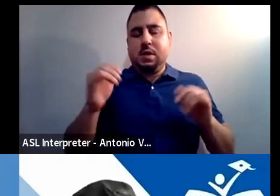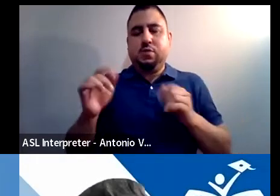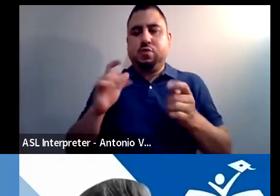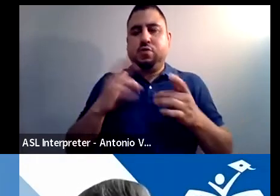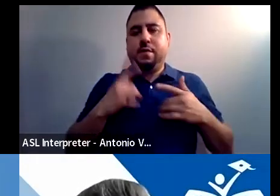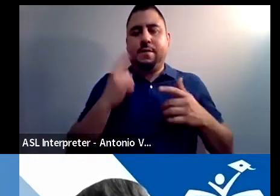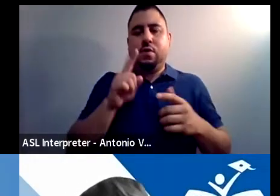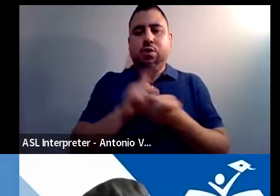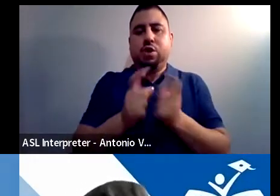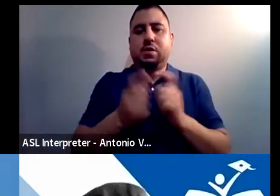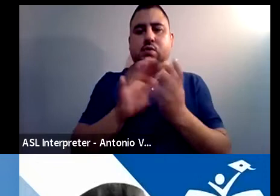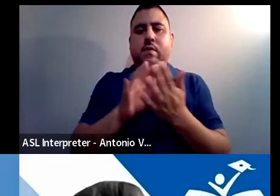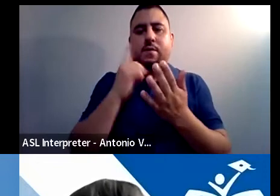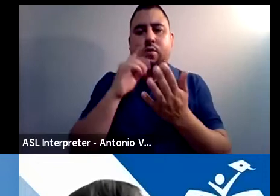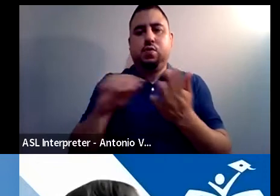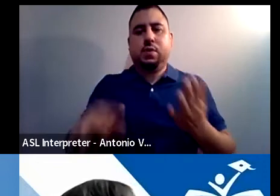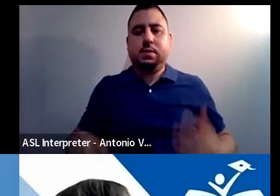for students.